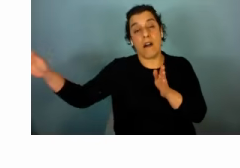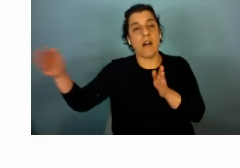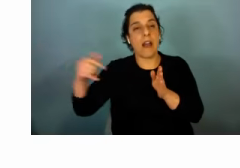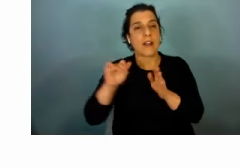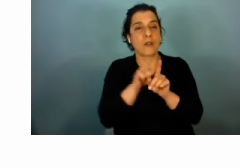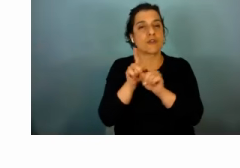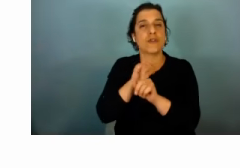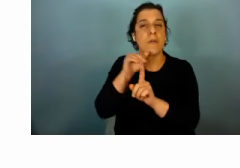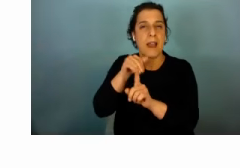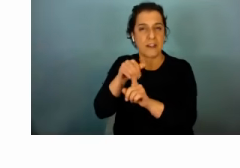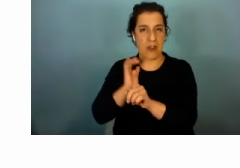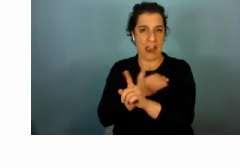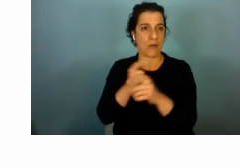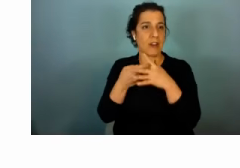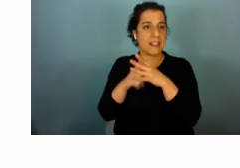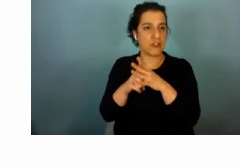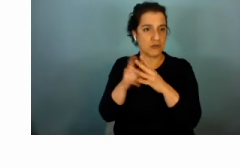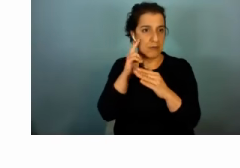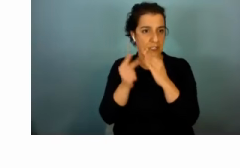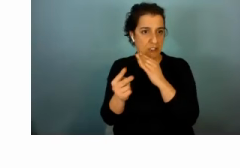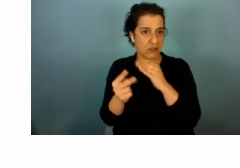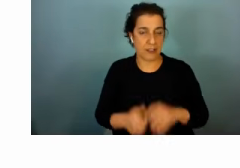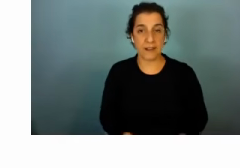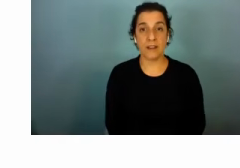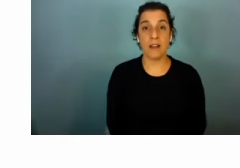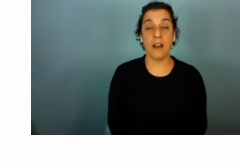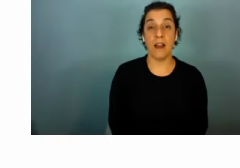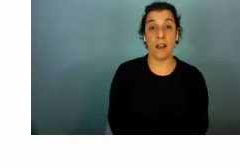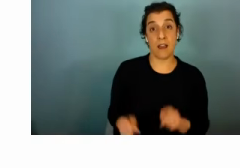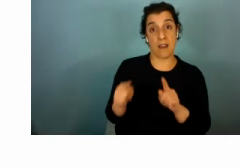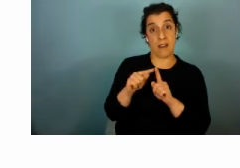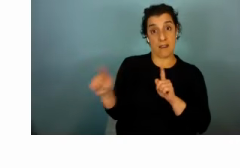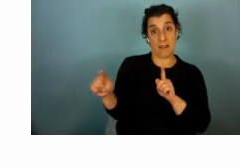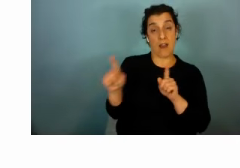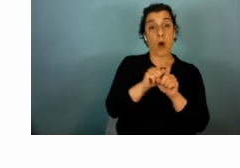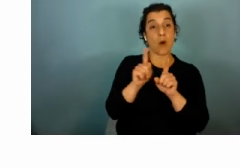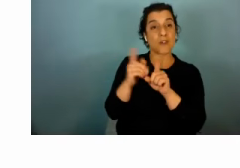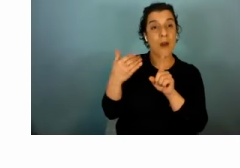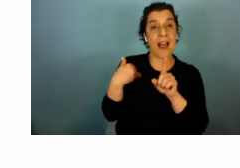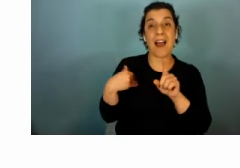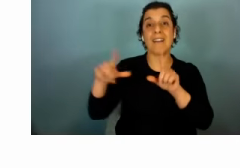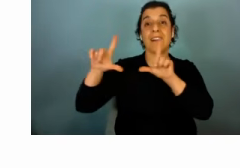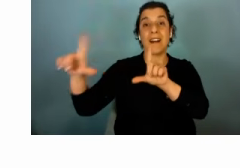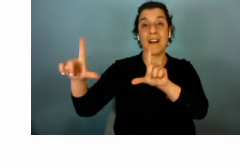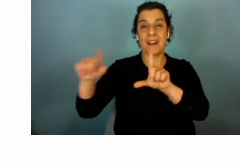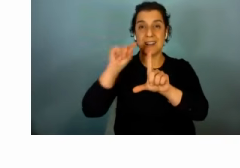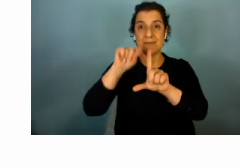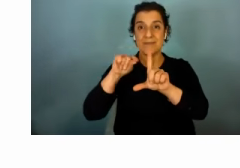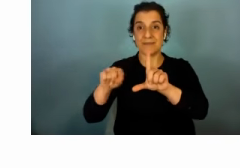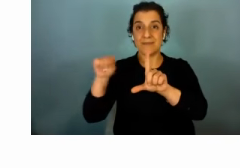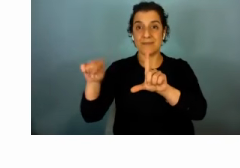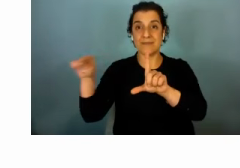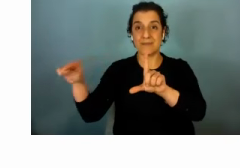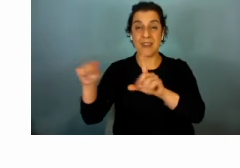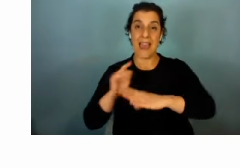of our initial predictions. And beside this is a plot that shows the average mean